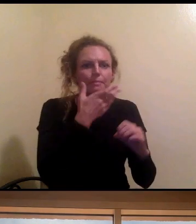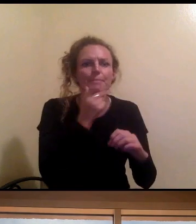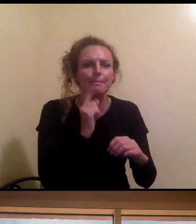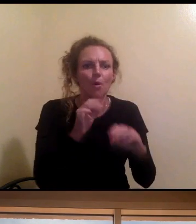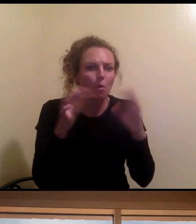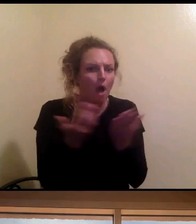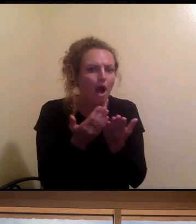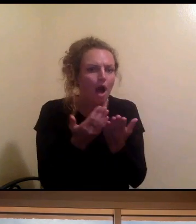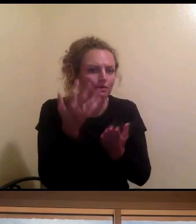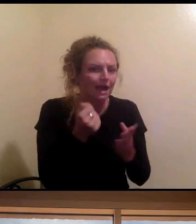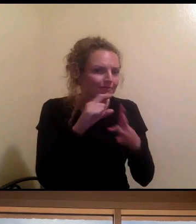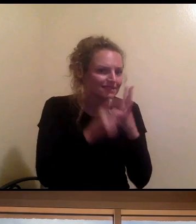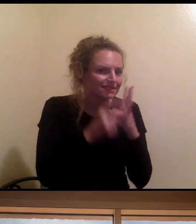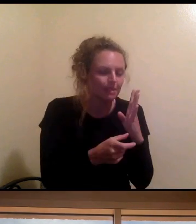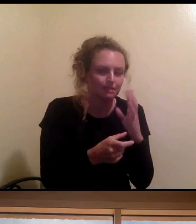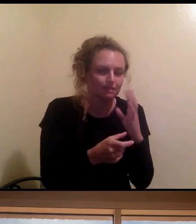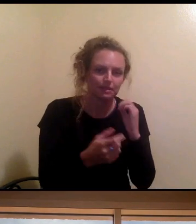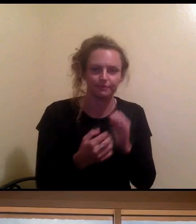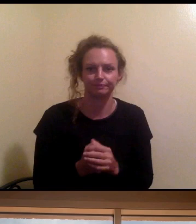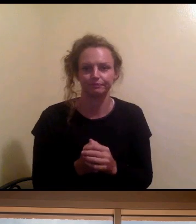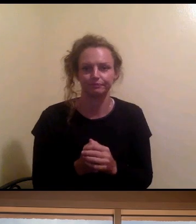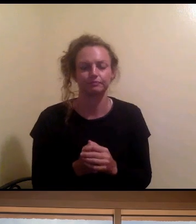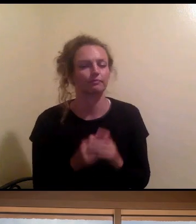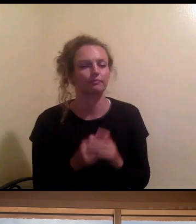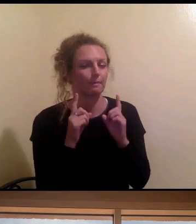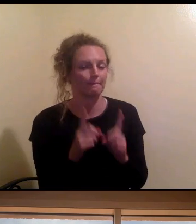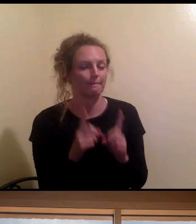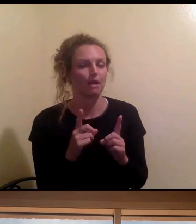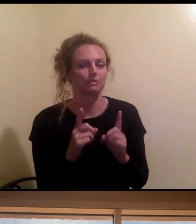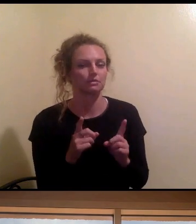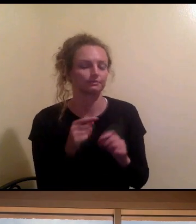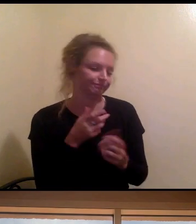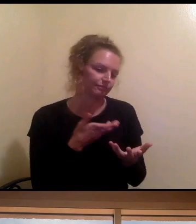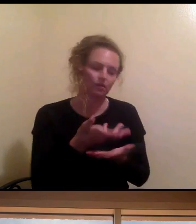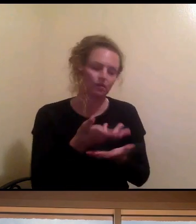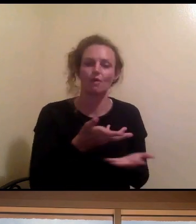that really got me in that conversation was, he